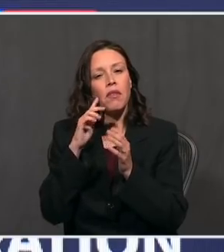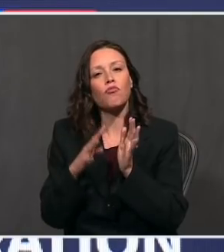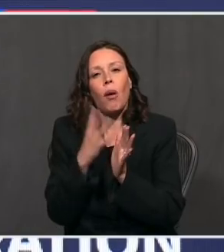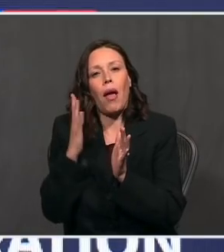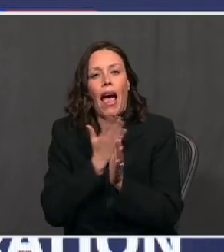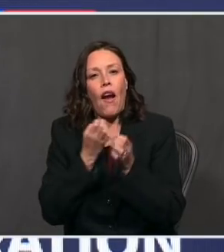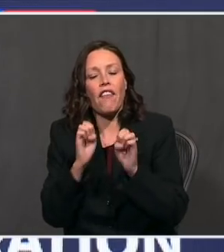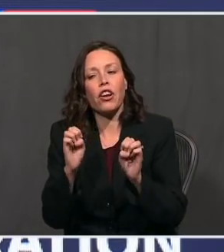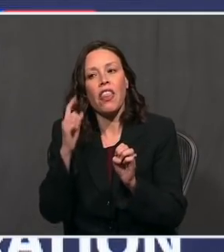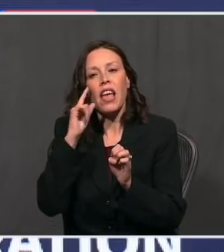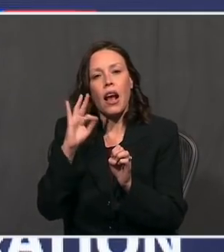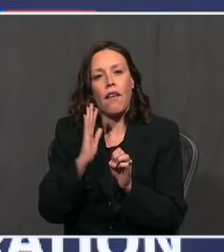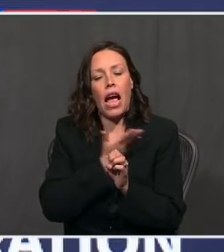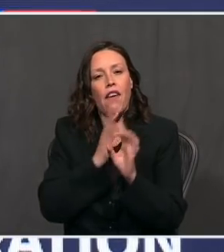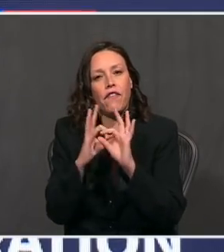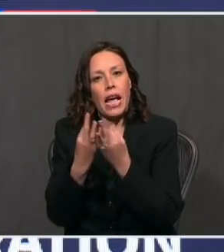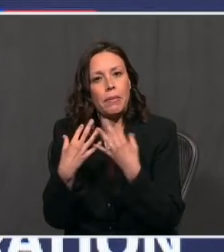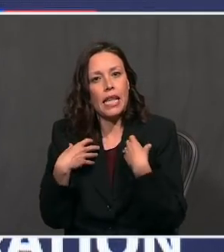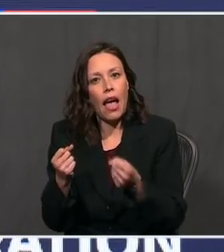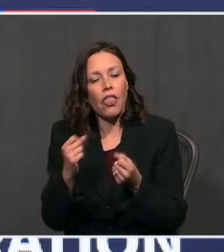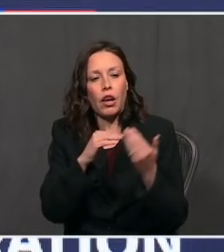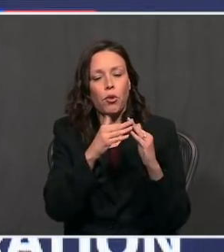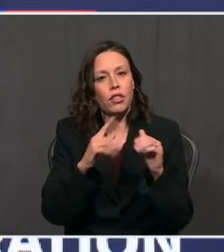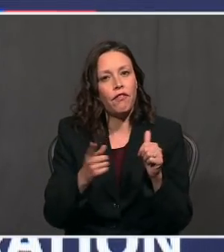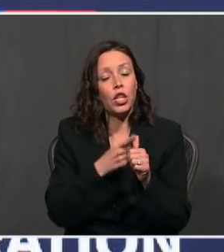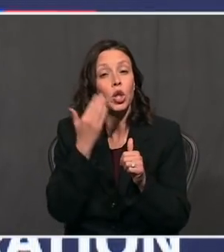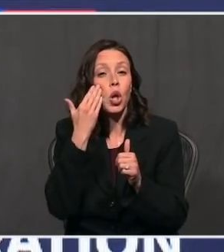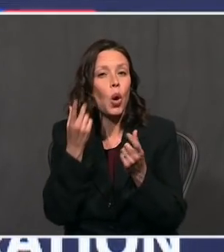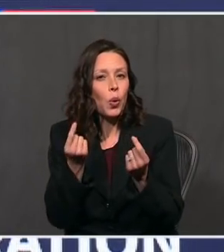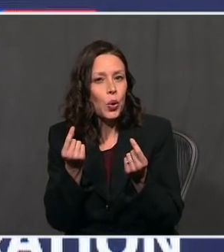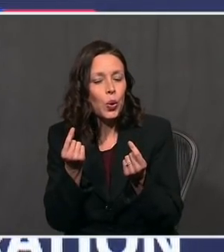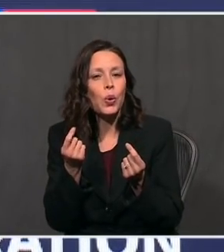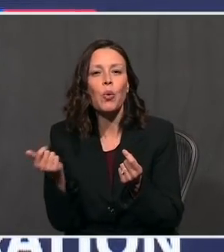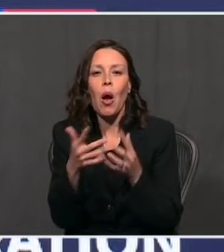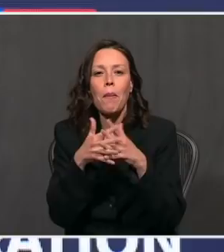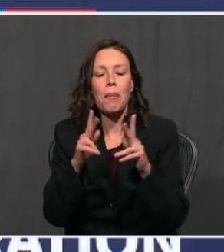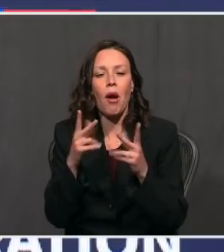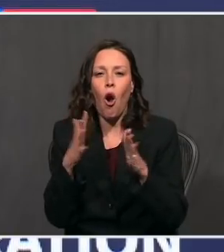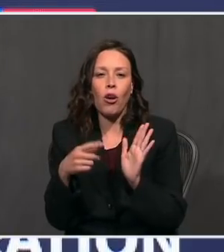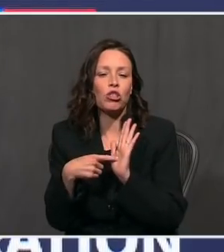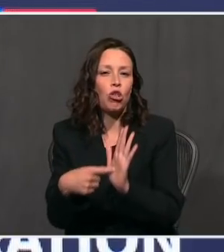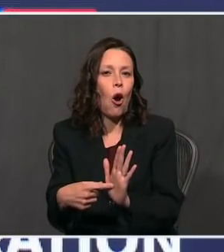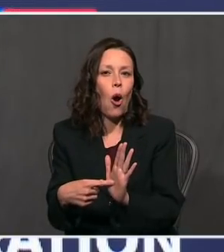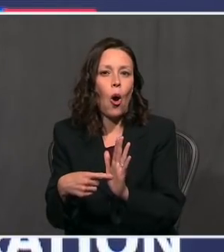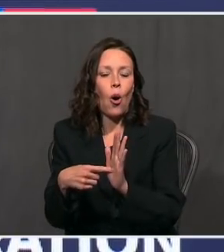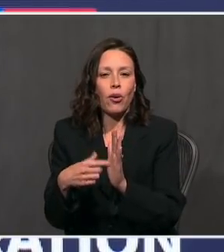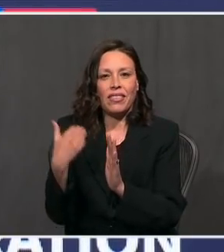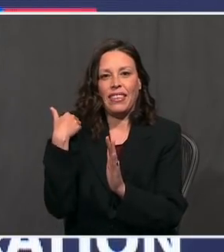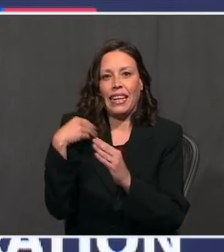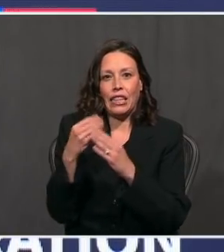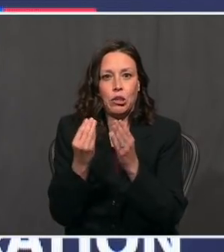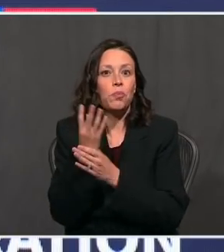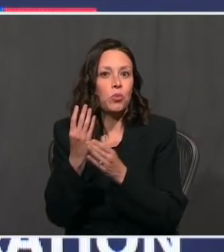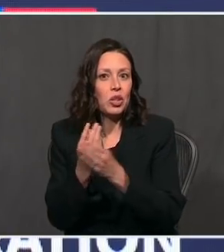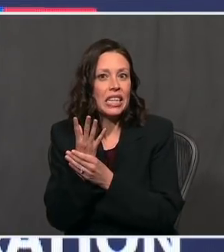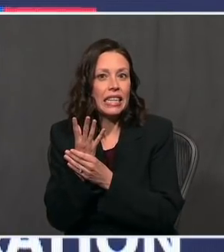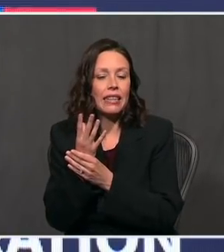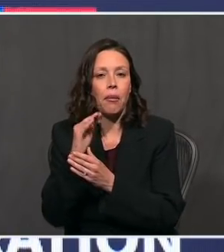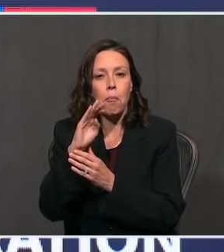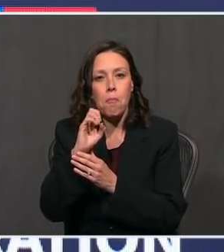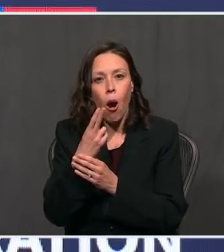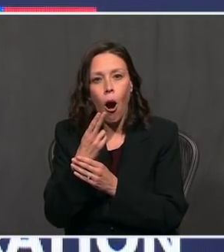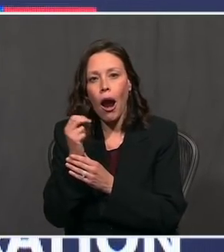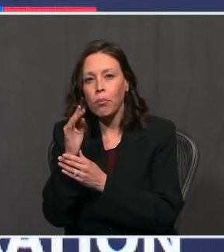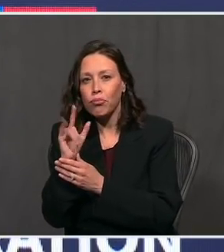and our communities first. And we all know what to do. The American people demonstrated in the early days of March